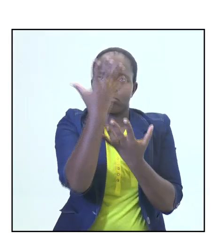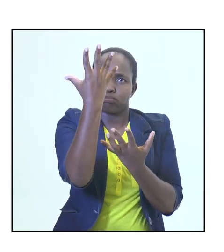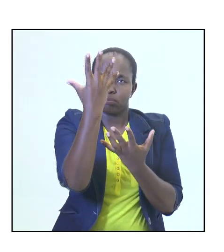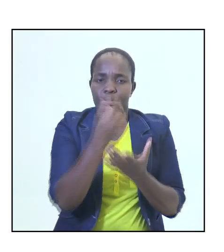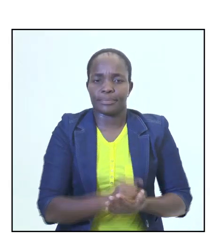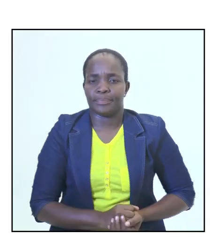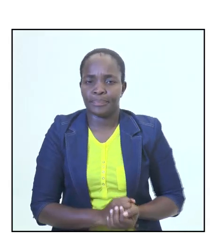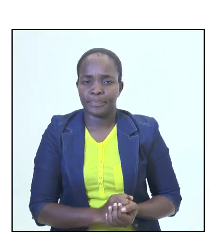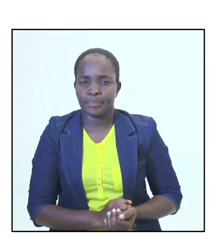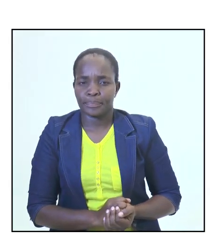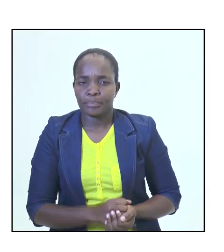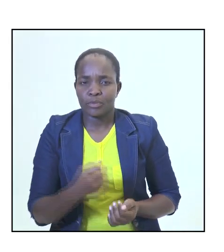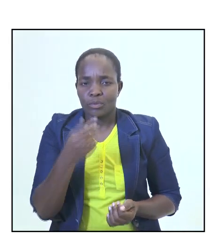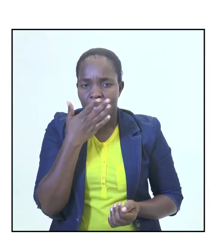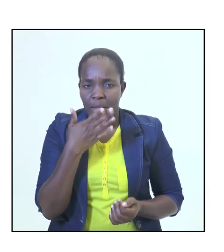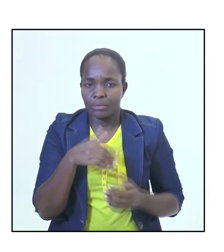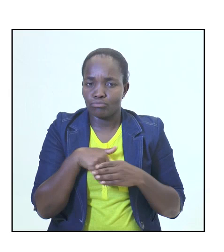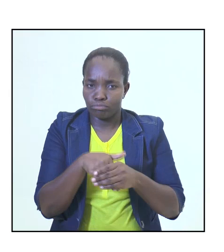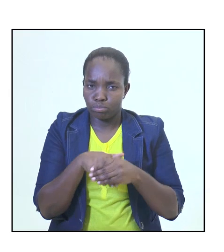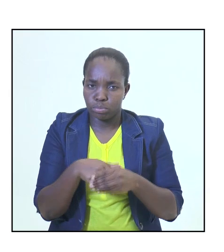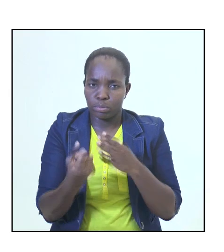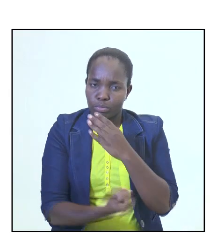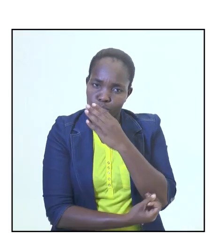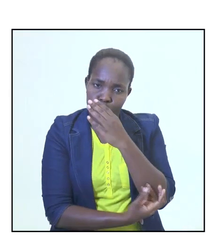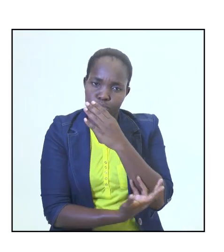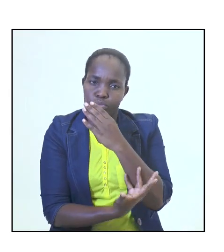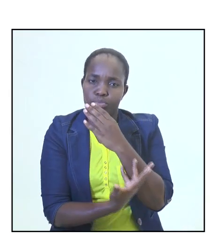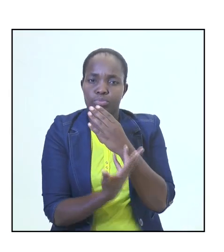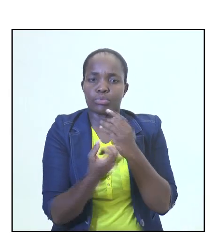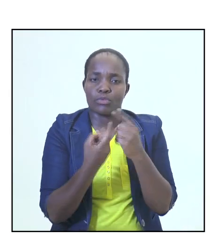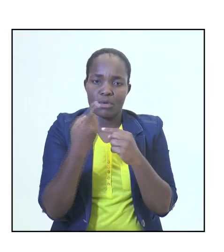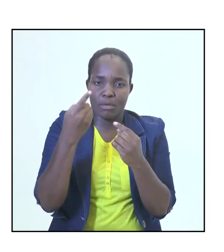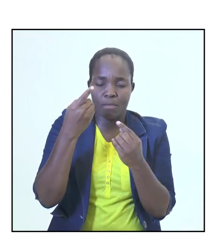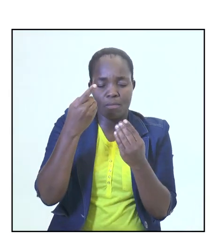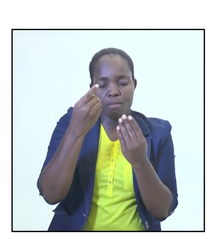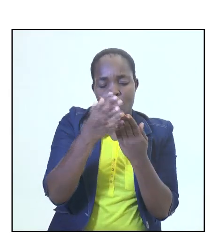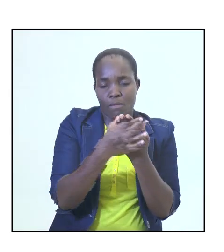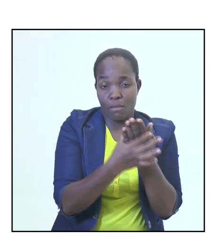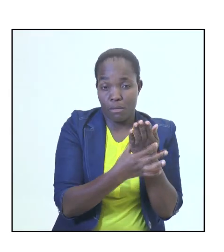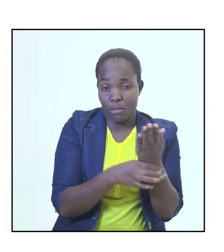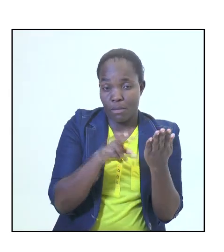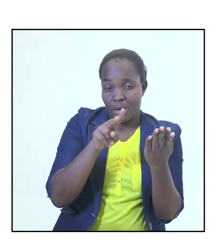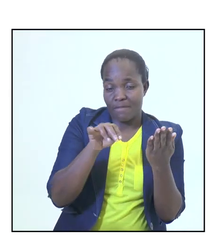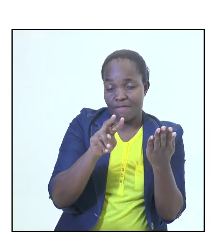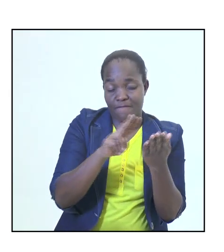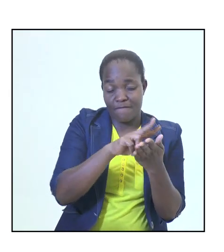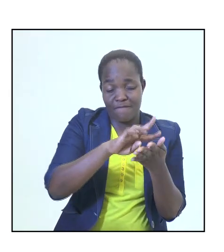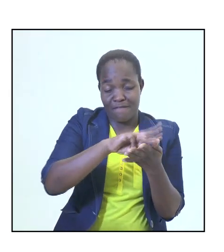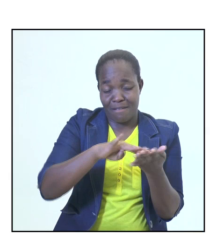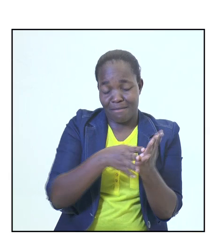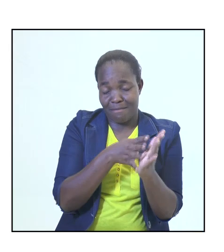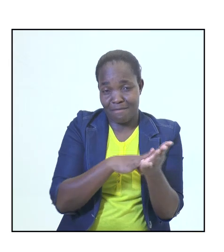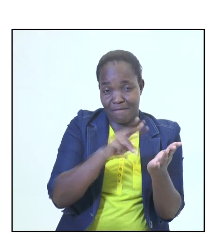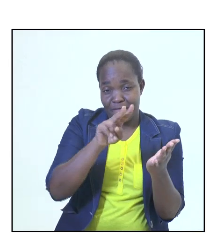is translocated to the other parts of the plant from the leaves through the veins. Additionally, the